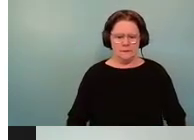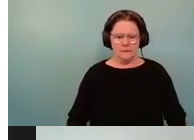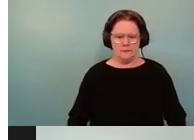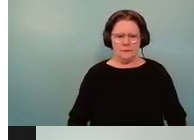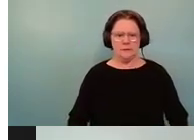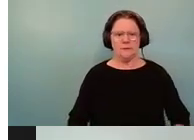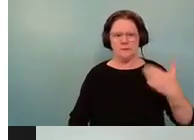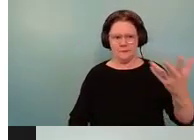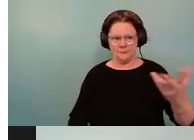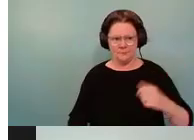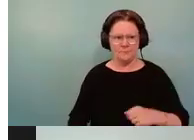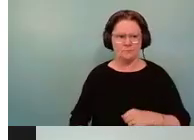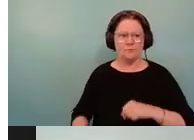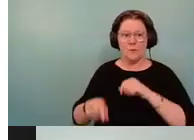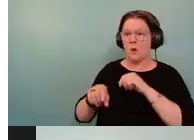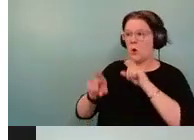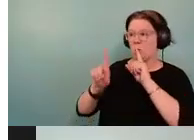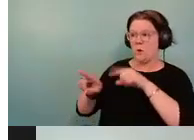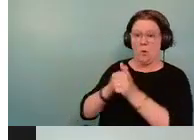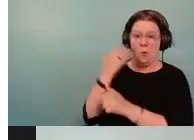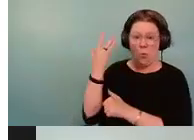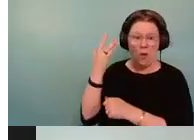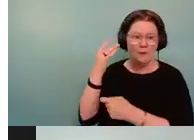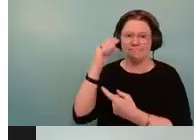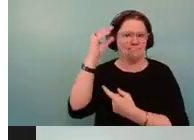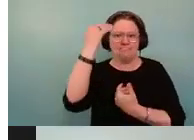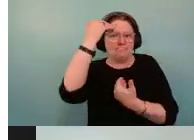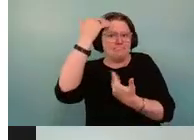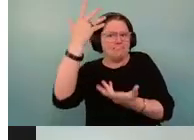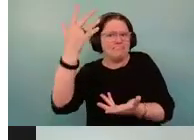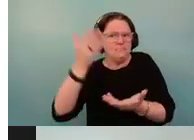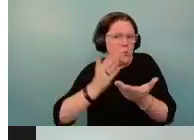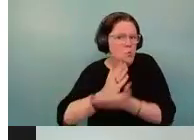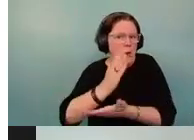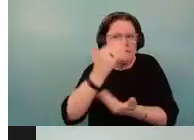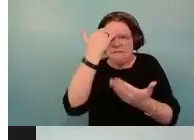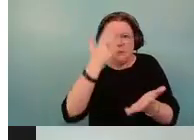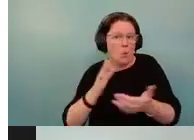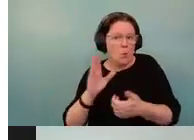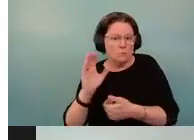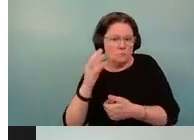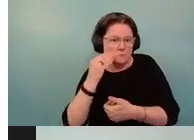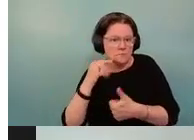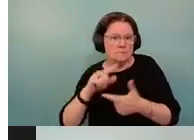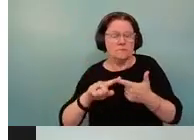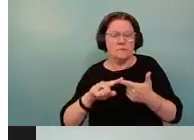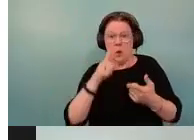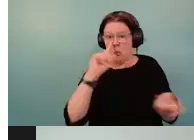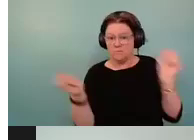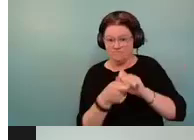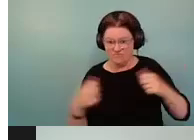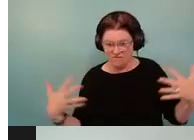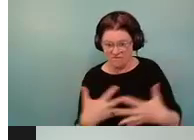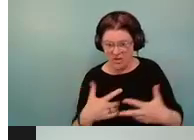So, what are the barriers to reporting? Lack of knowledge of rights and abuse. I had talked about that earlier. Fear of retribution or losing